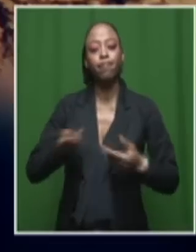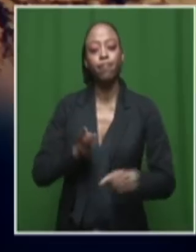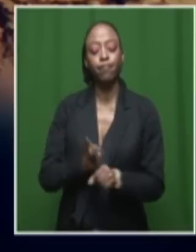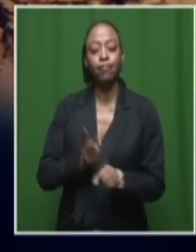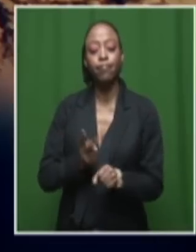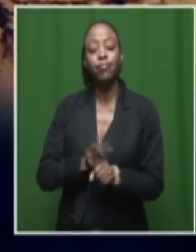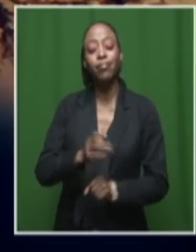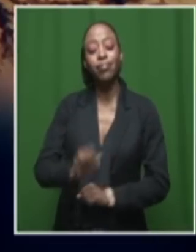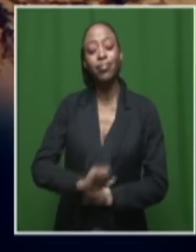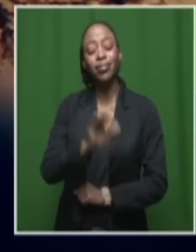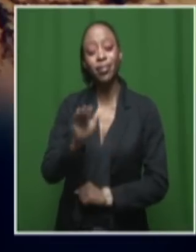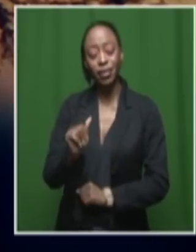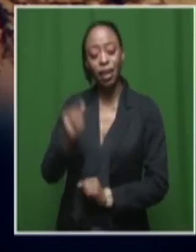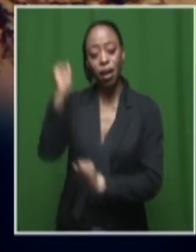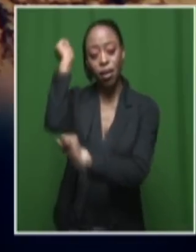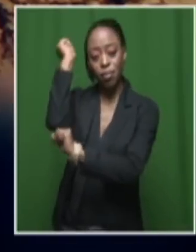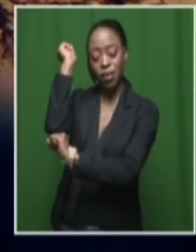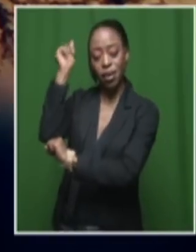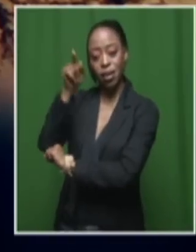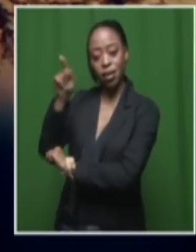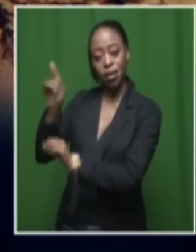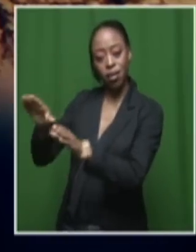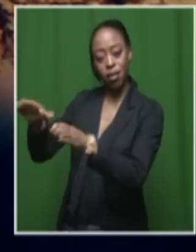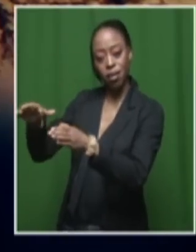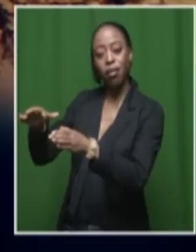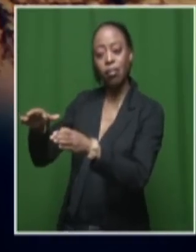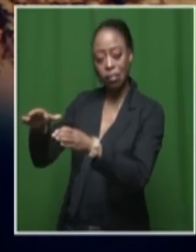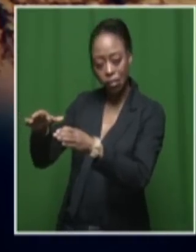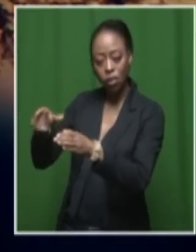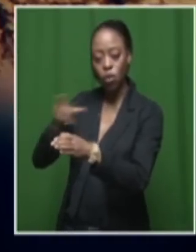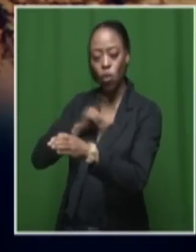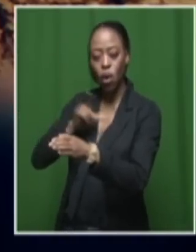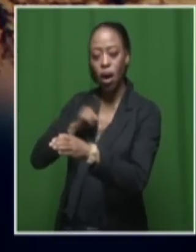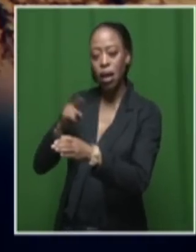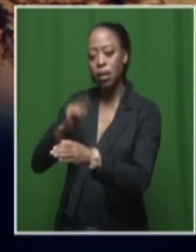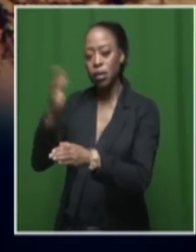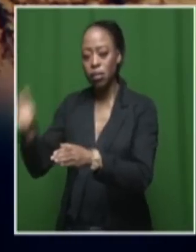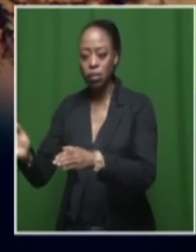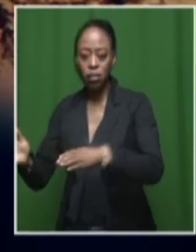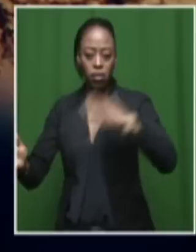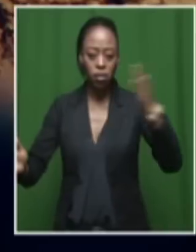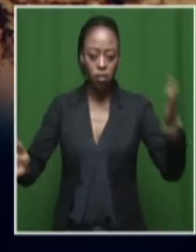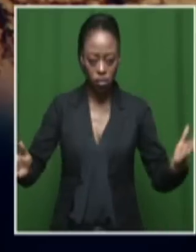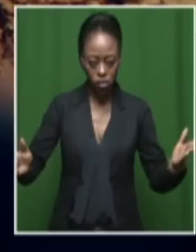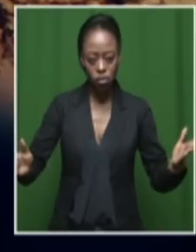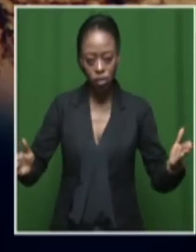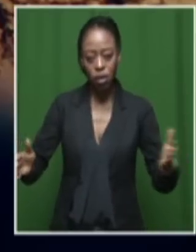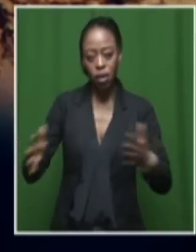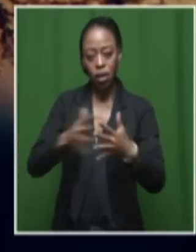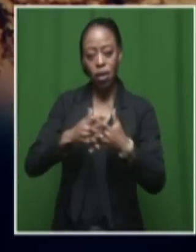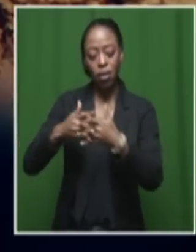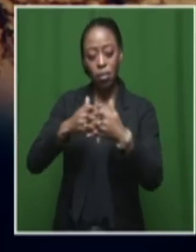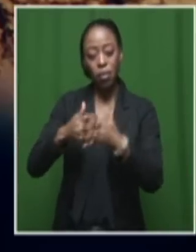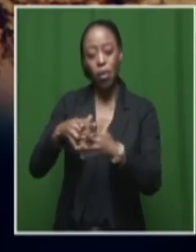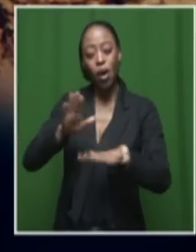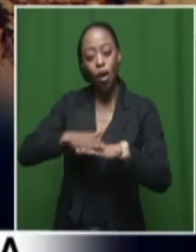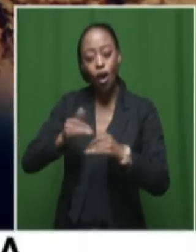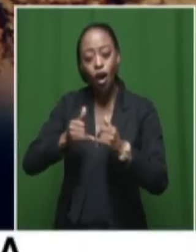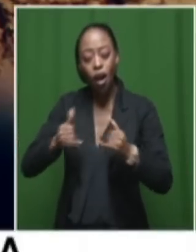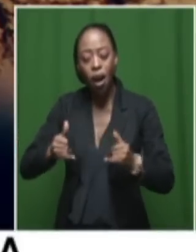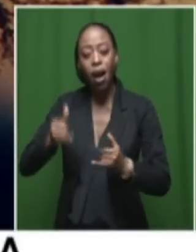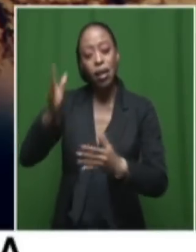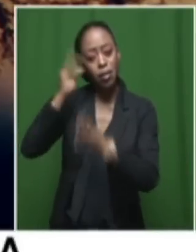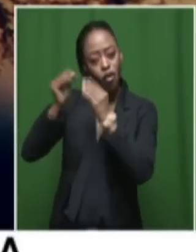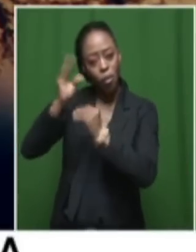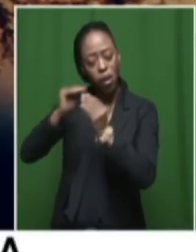The South African mediascape has been captured by a coalition of right-wing and neoliberal forces with key online